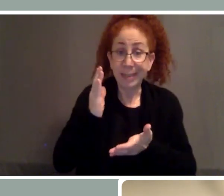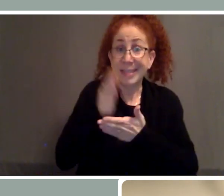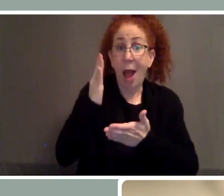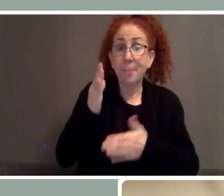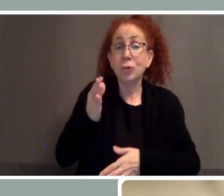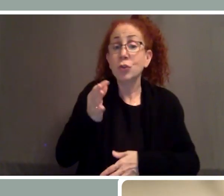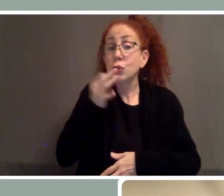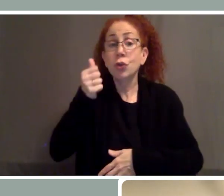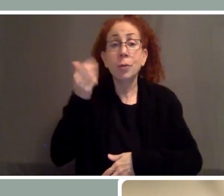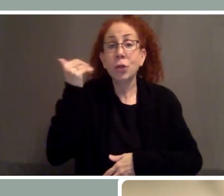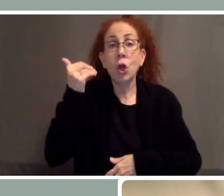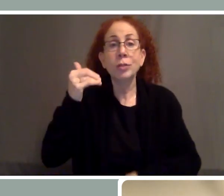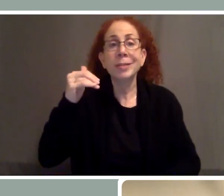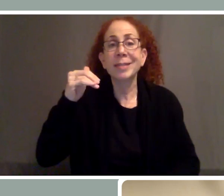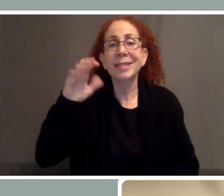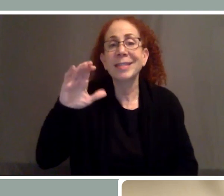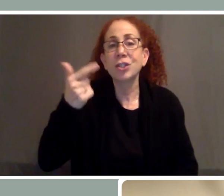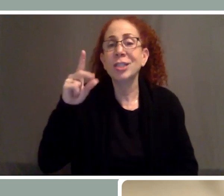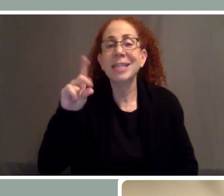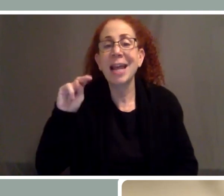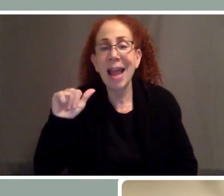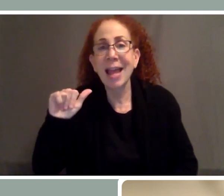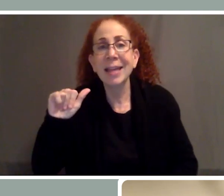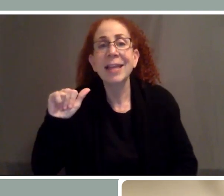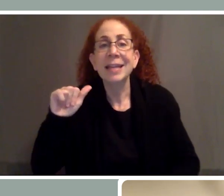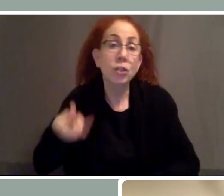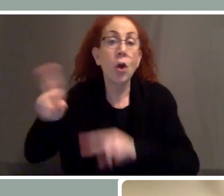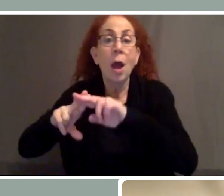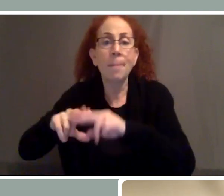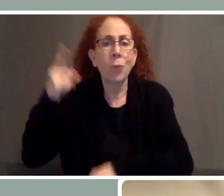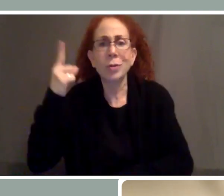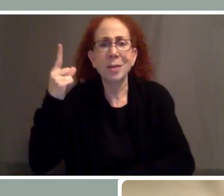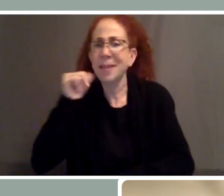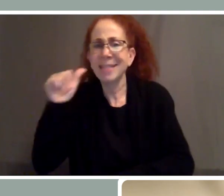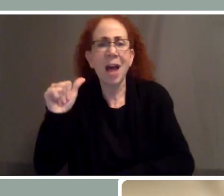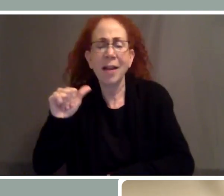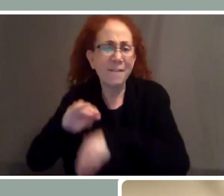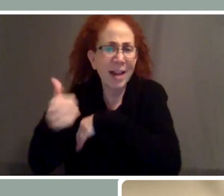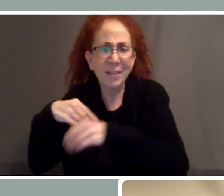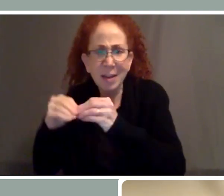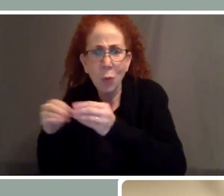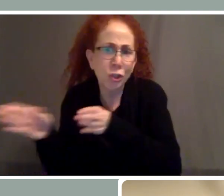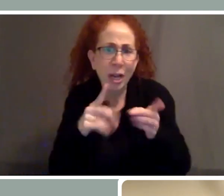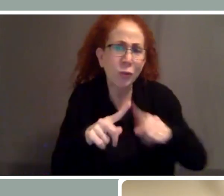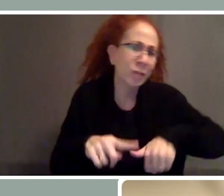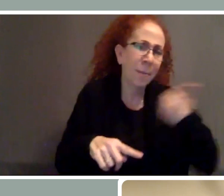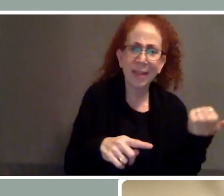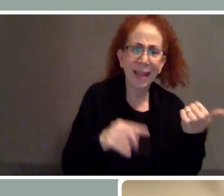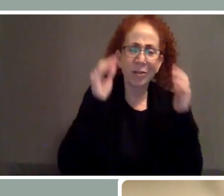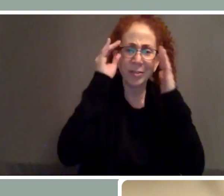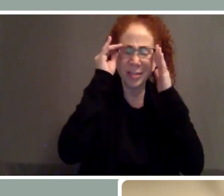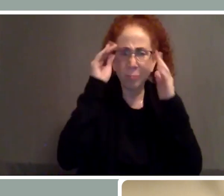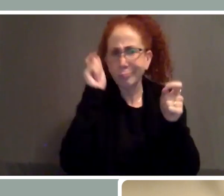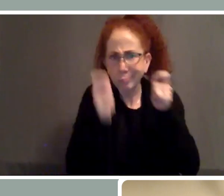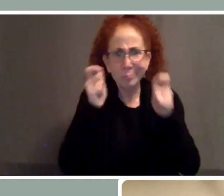something is happening. And we should go off sooner because it's no longer effective and we want to change to something else. So there is a tremendous amount